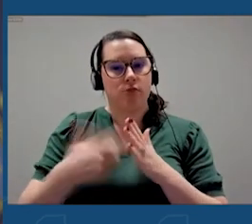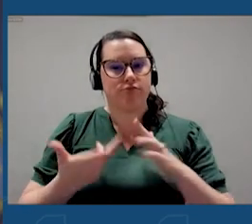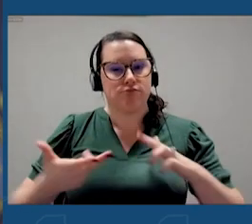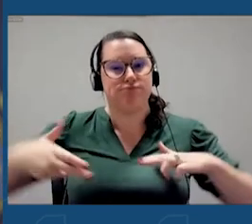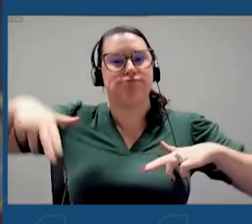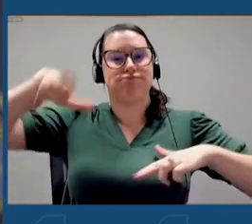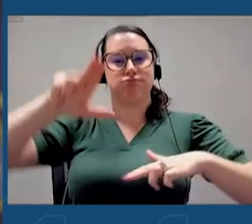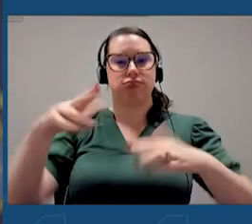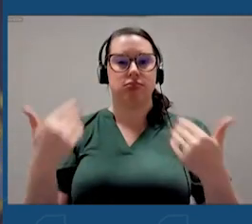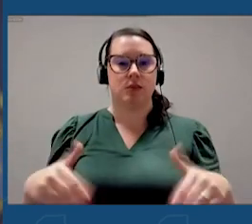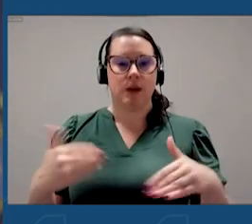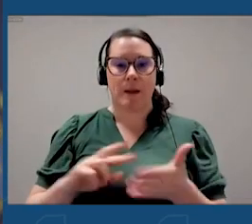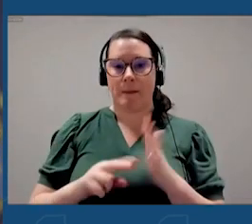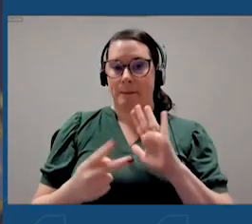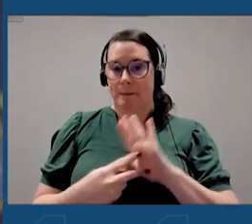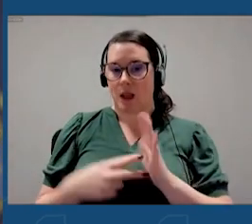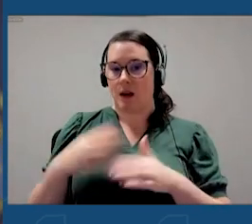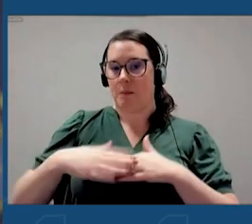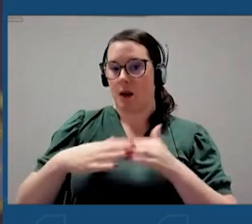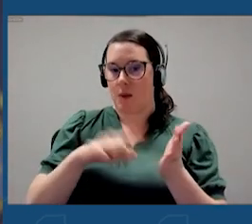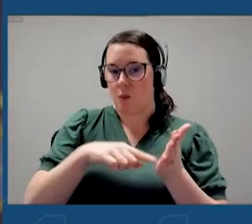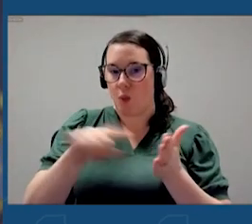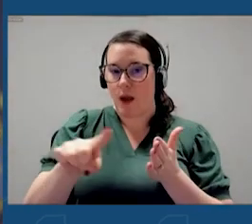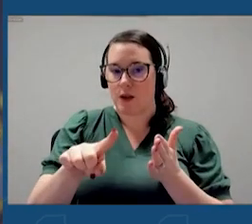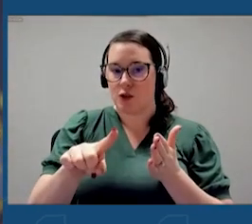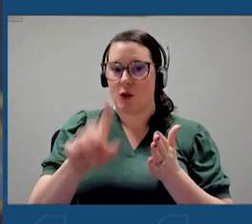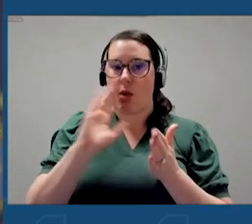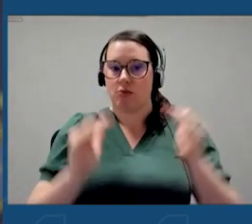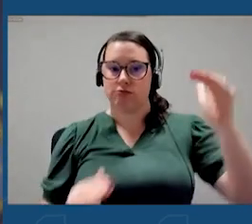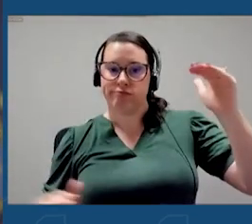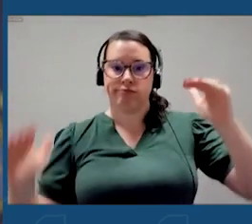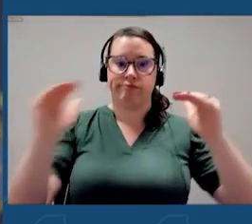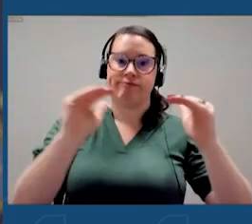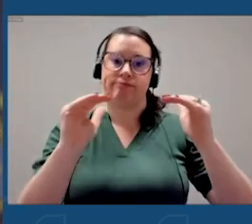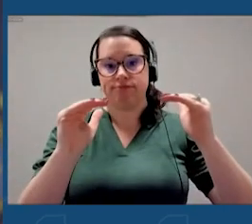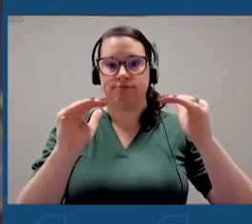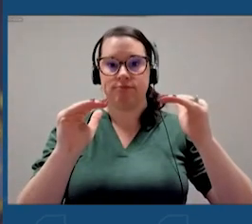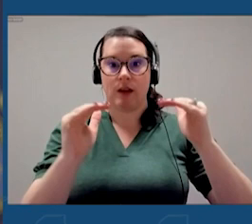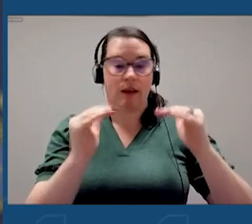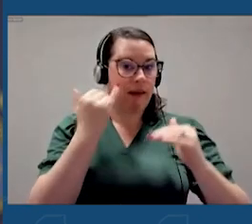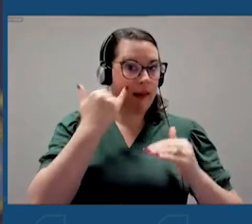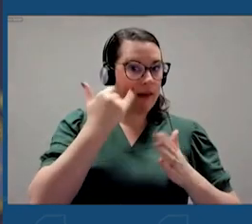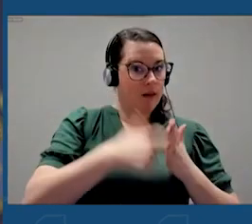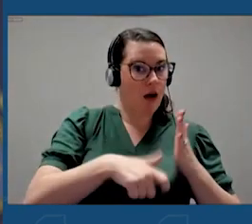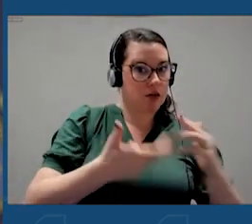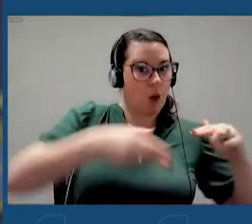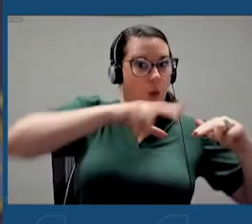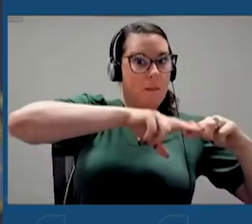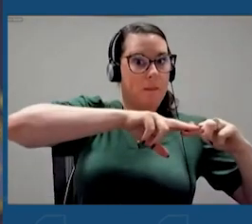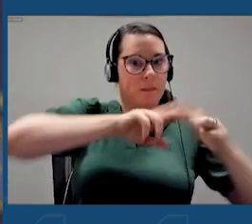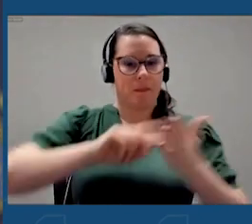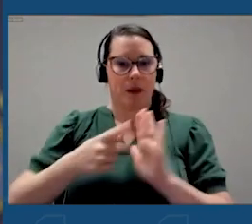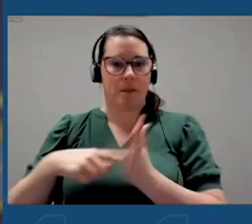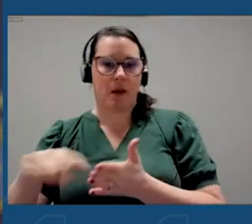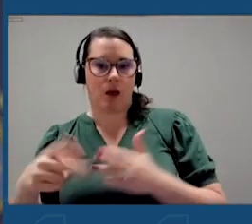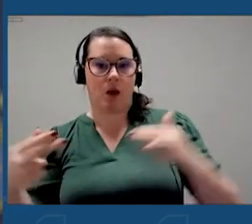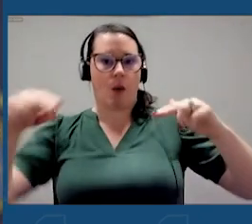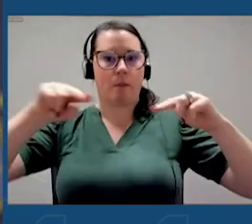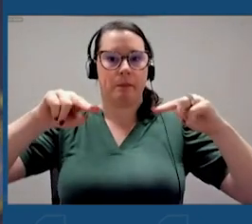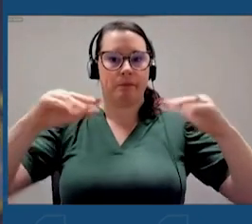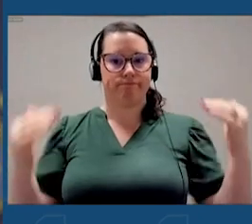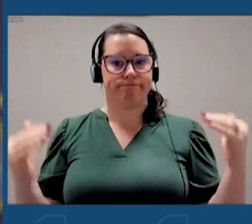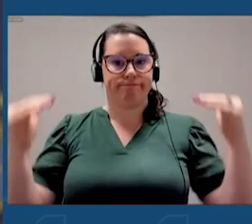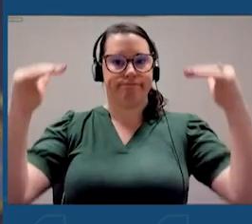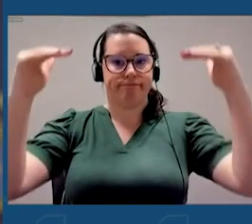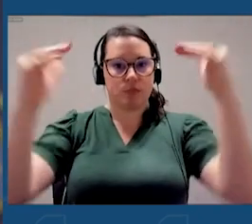let's peg the minimum wage to the rate of inflation. Inflation goes up, your wages go up. And we'll have